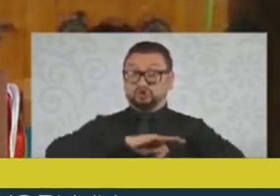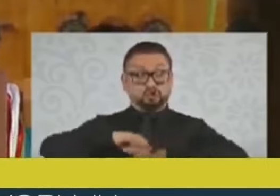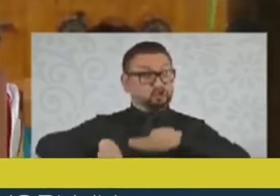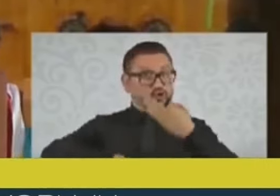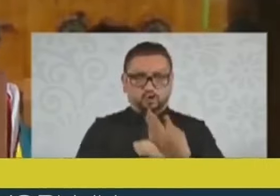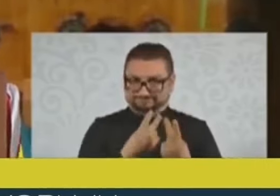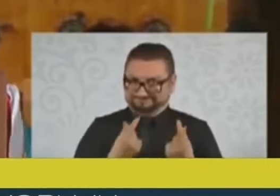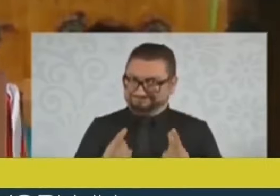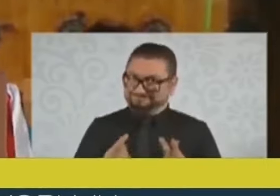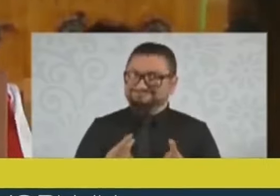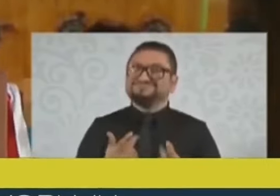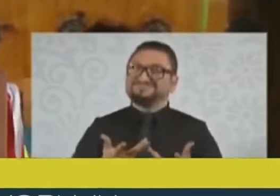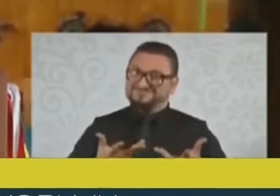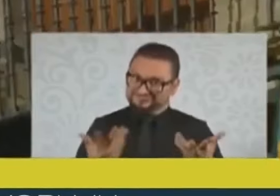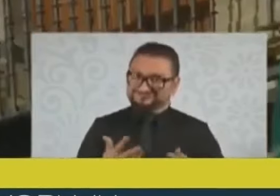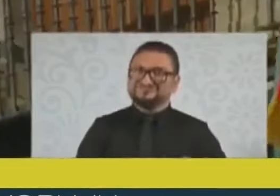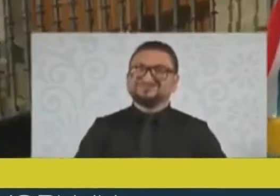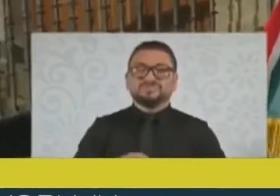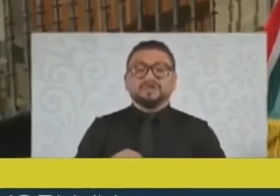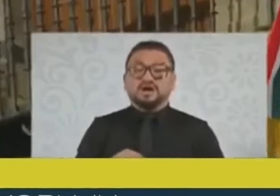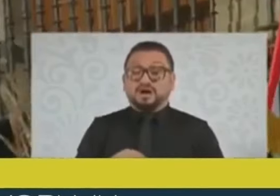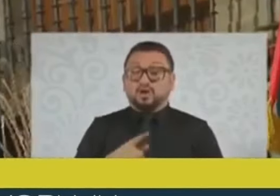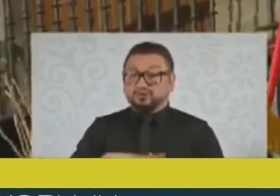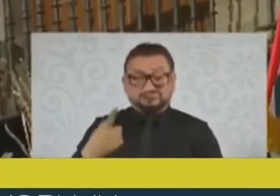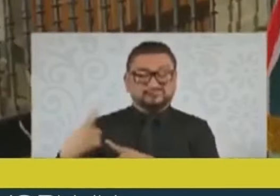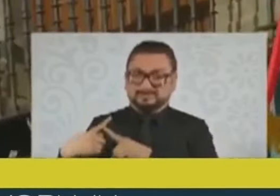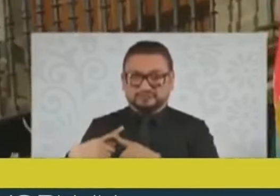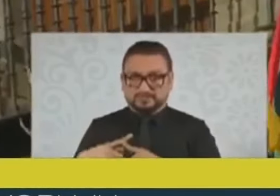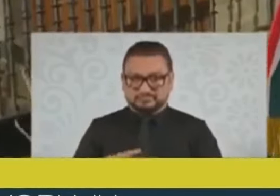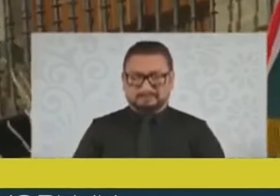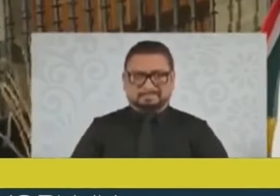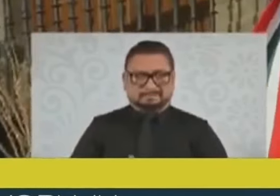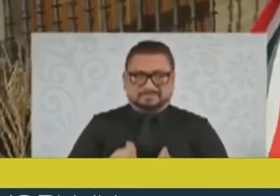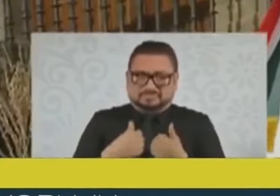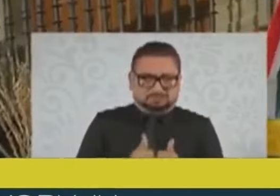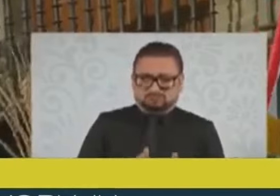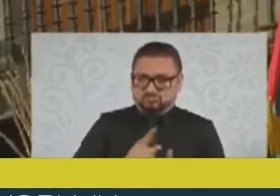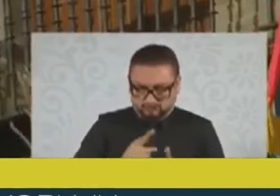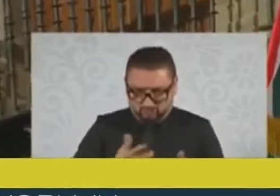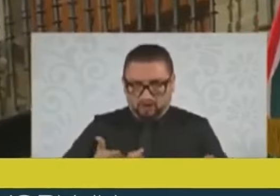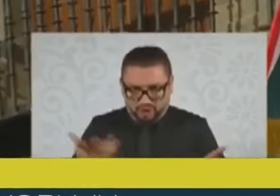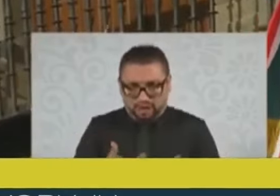35. Let's catch up and put an end to